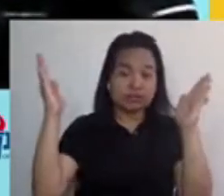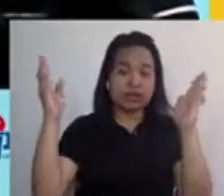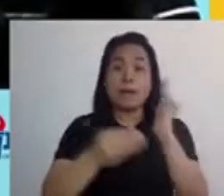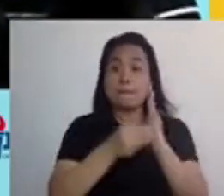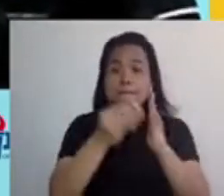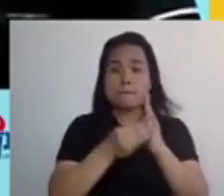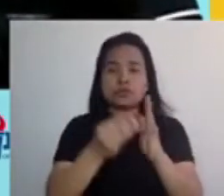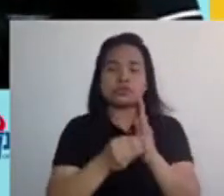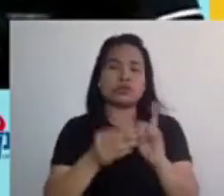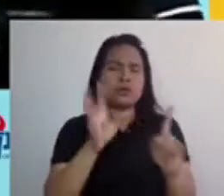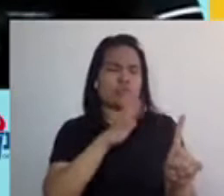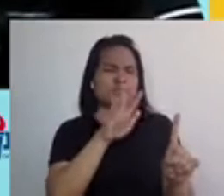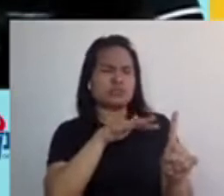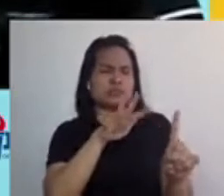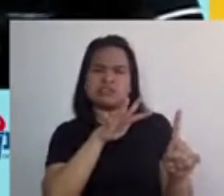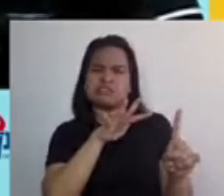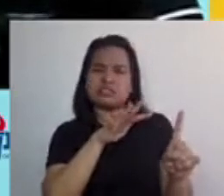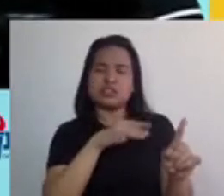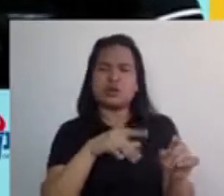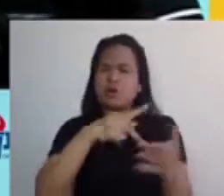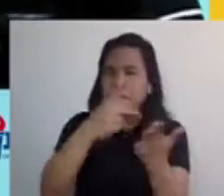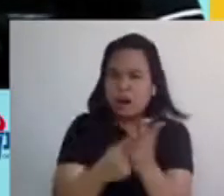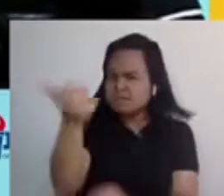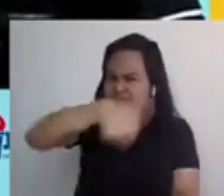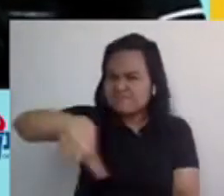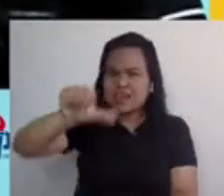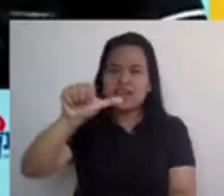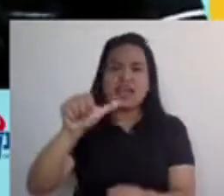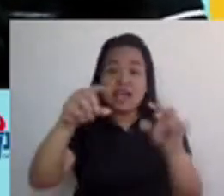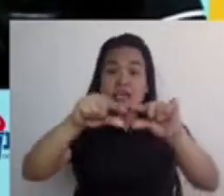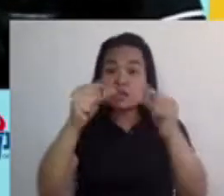part of any committees, if you observed during the